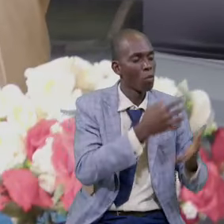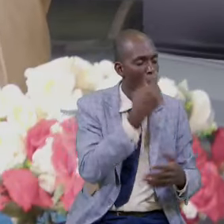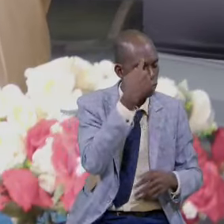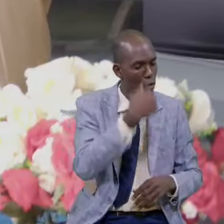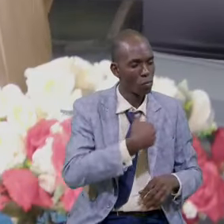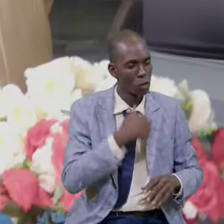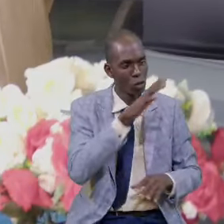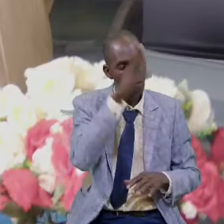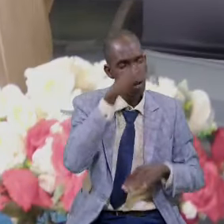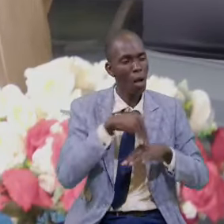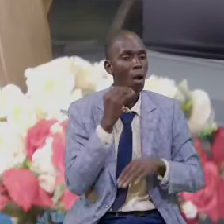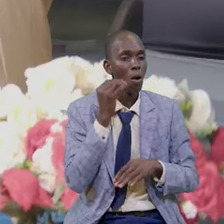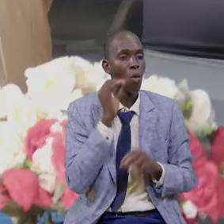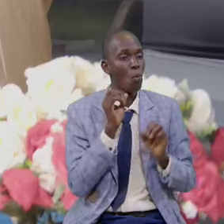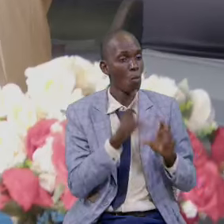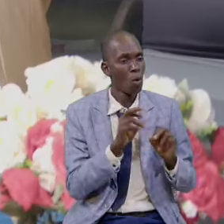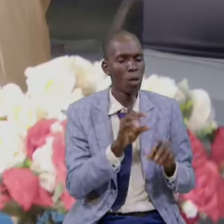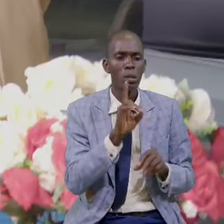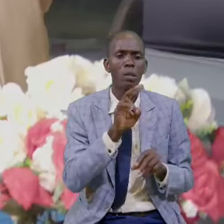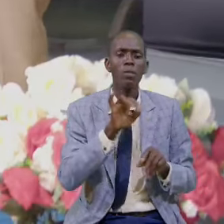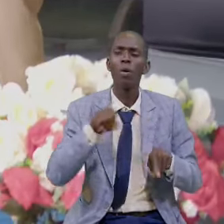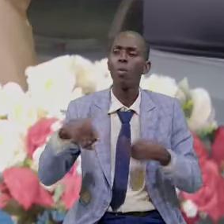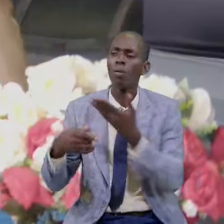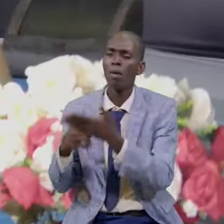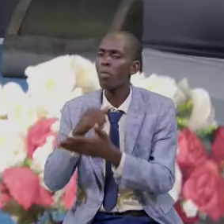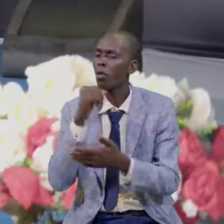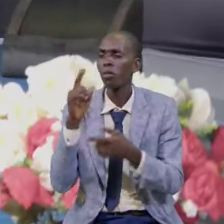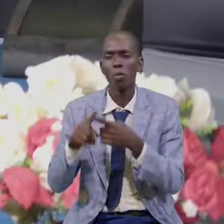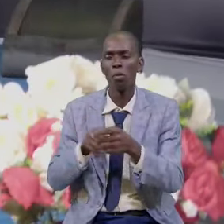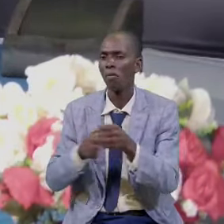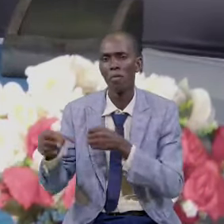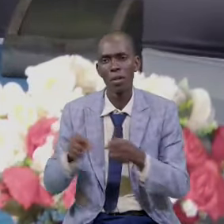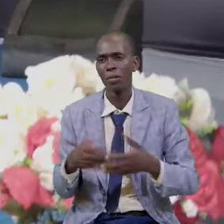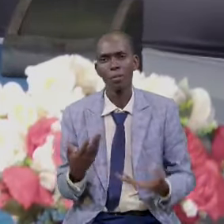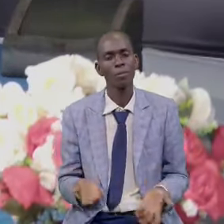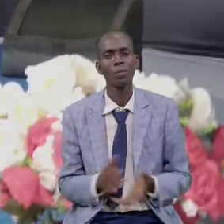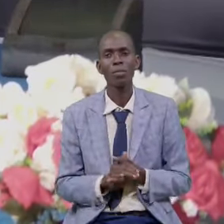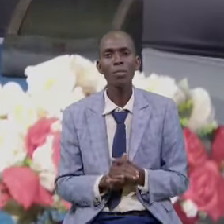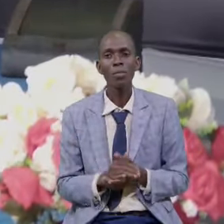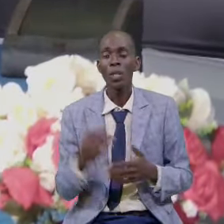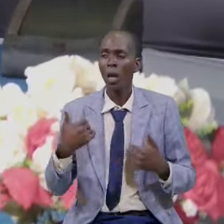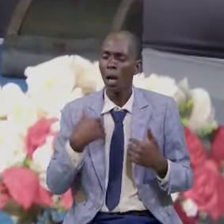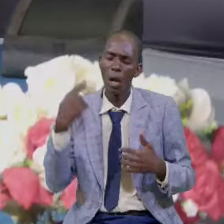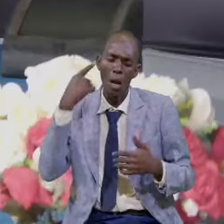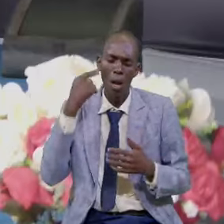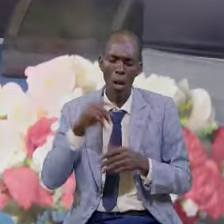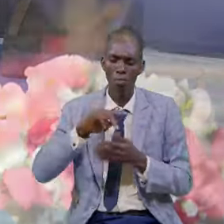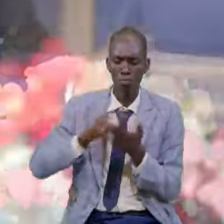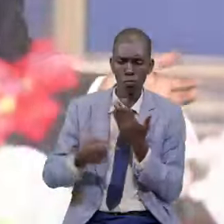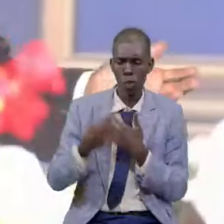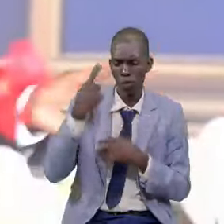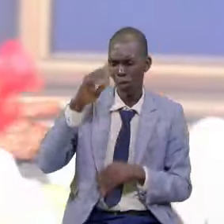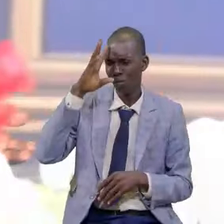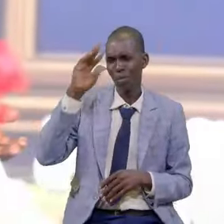here, conference for men. What are we doing there? Okay, maybe they'll talk about this, about